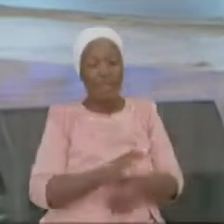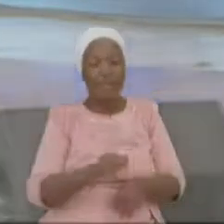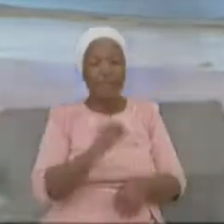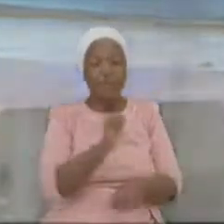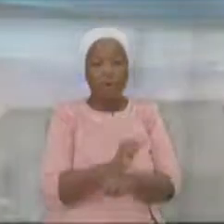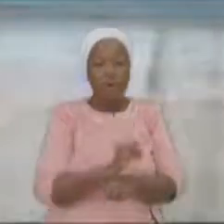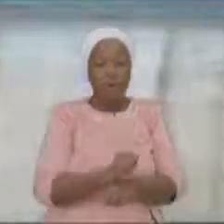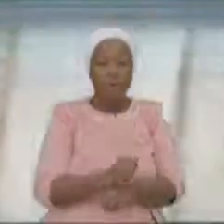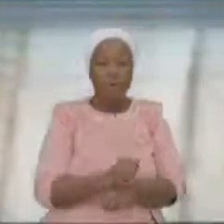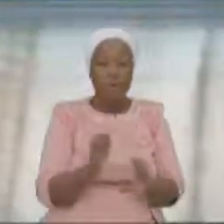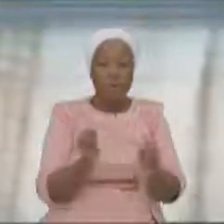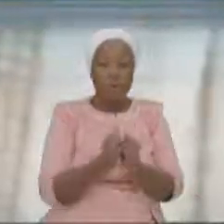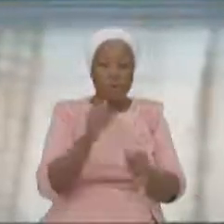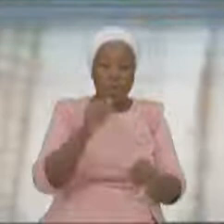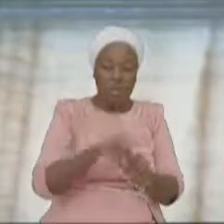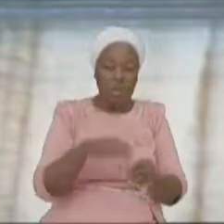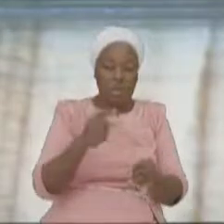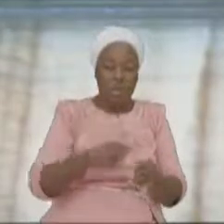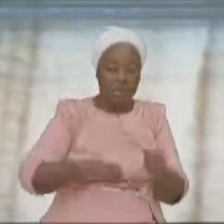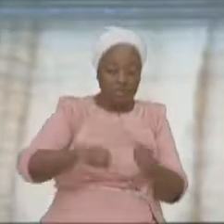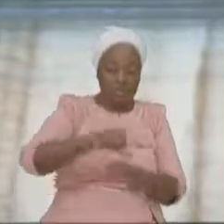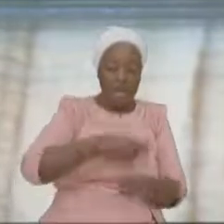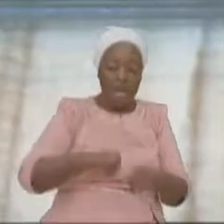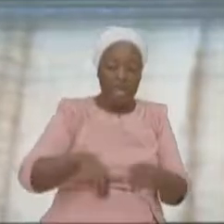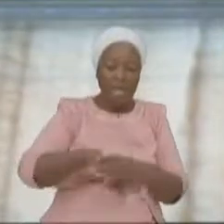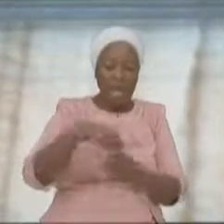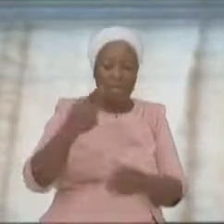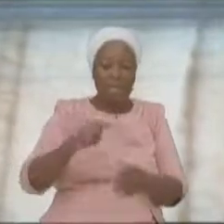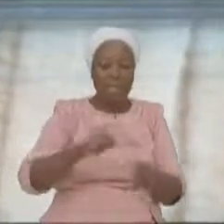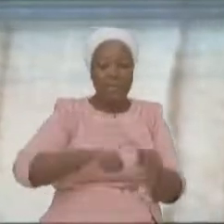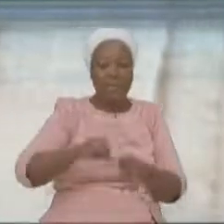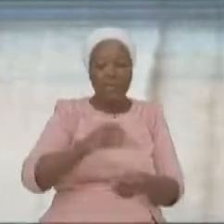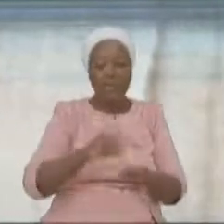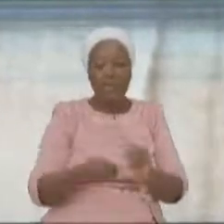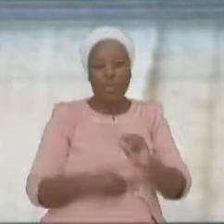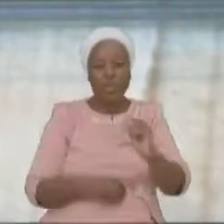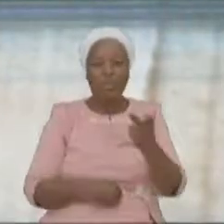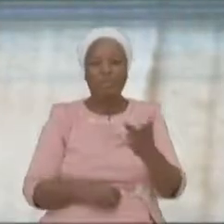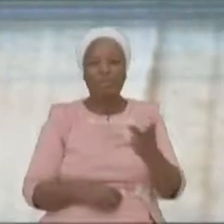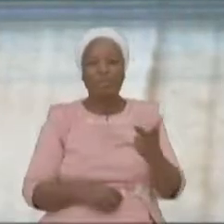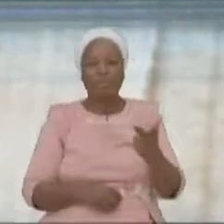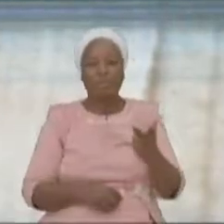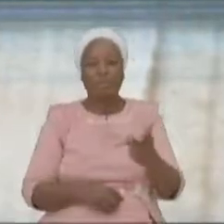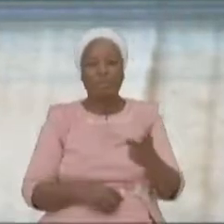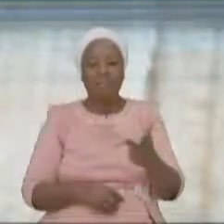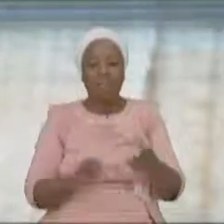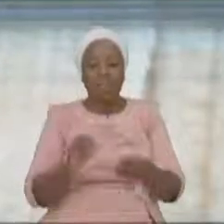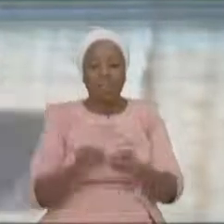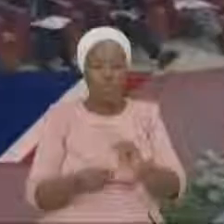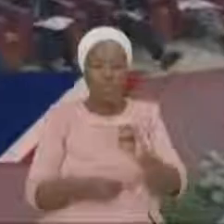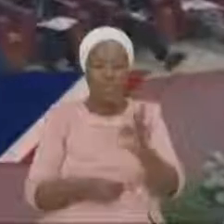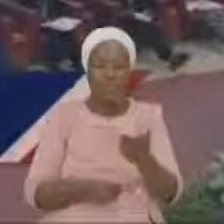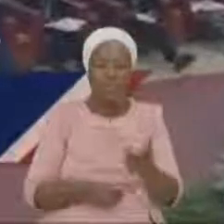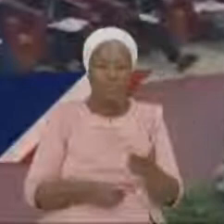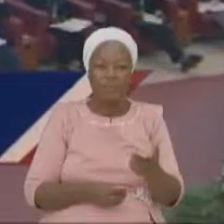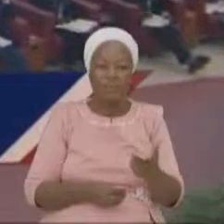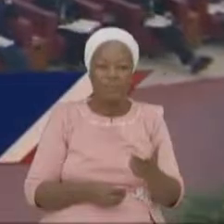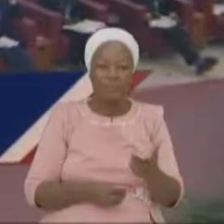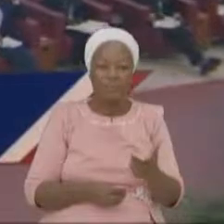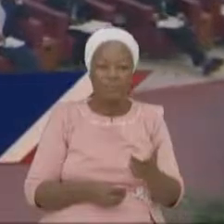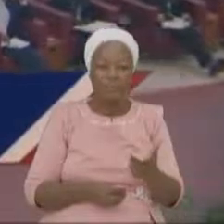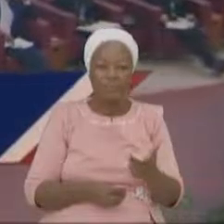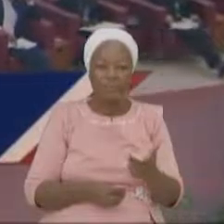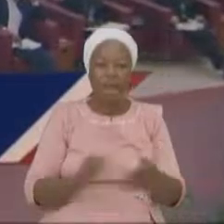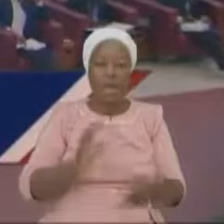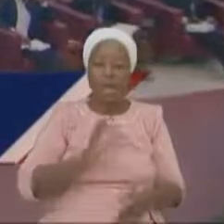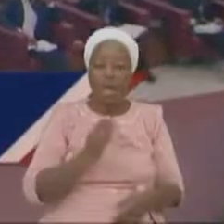the fellowship and outside the fellowship. Look at number three here. Number three,